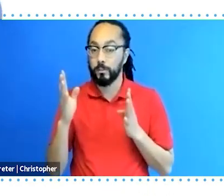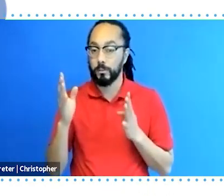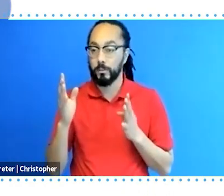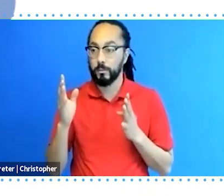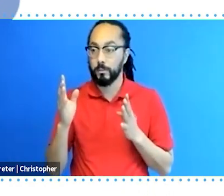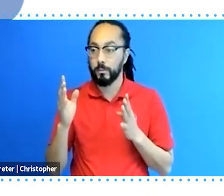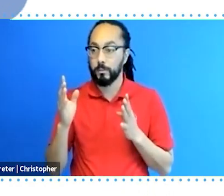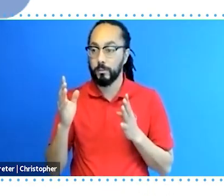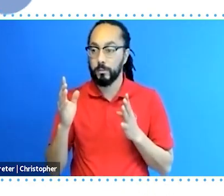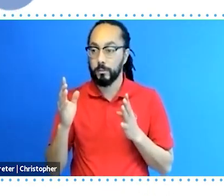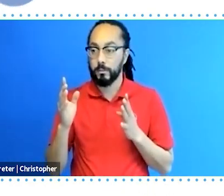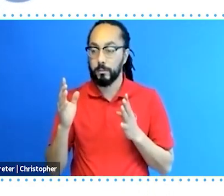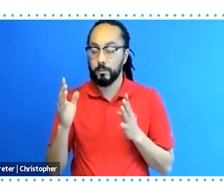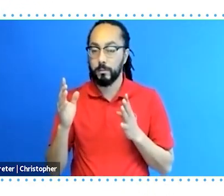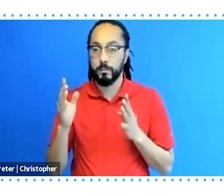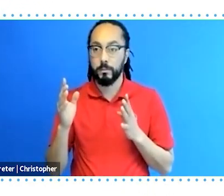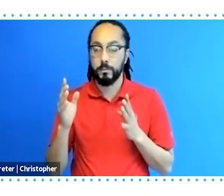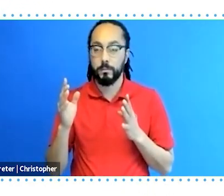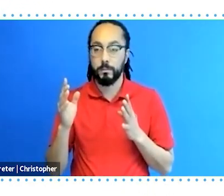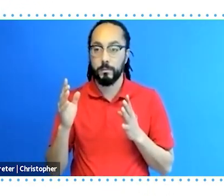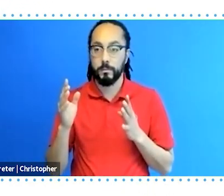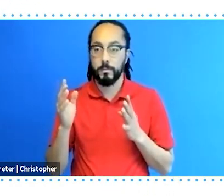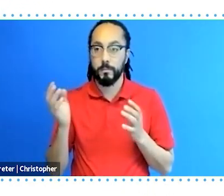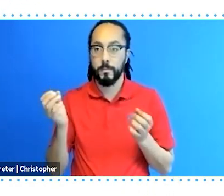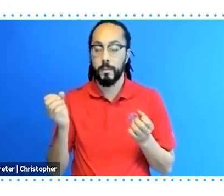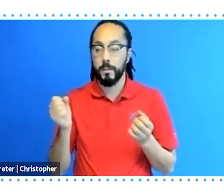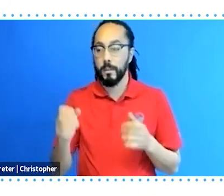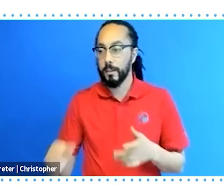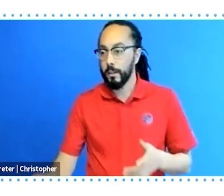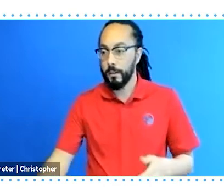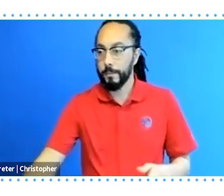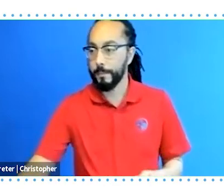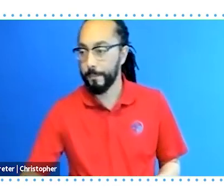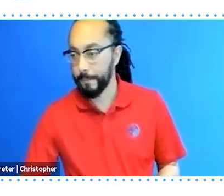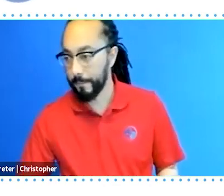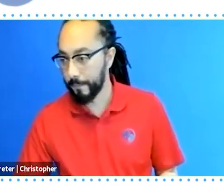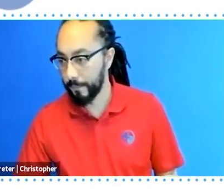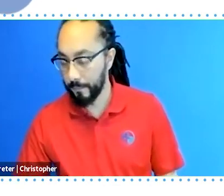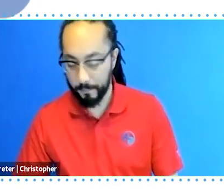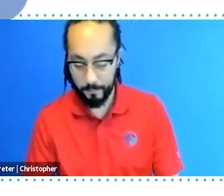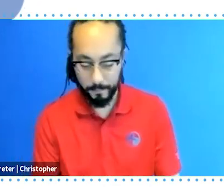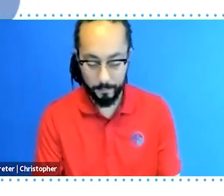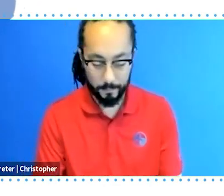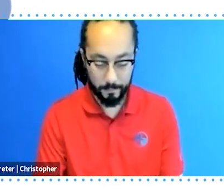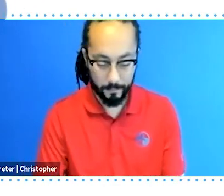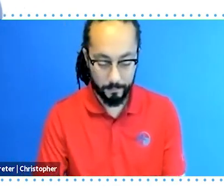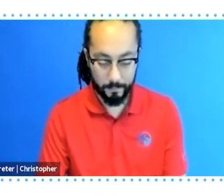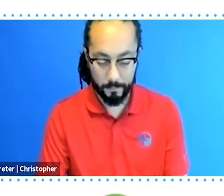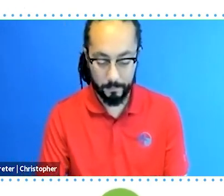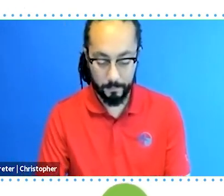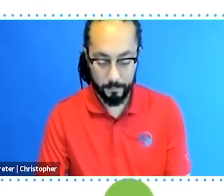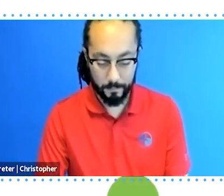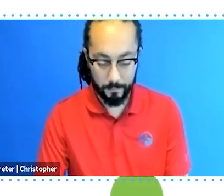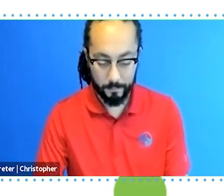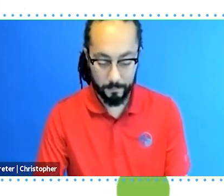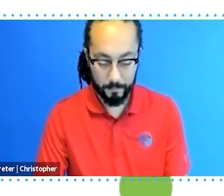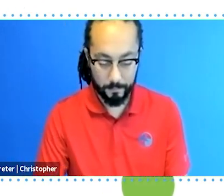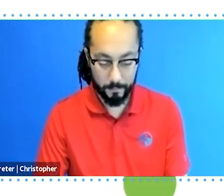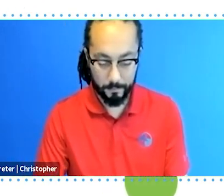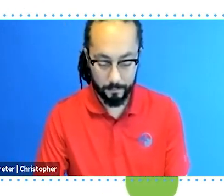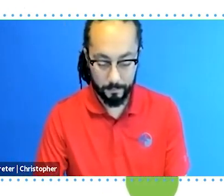of your 100 respondents were pretty small organizations that had budgets less than $2 million. And I